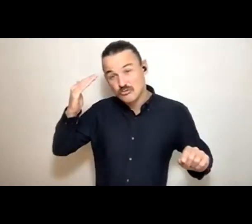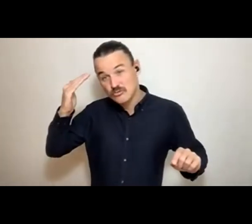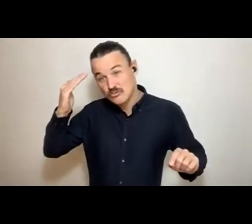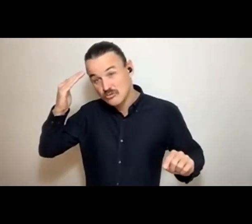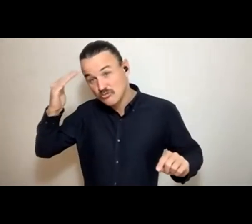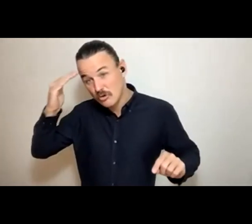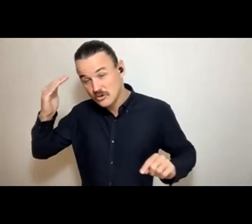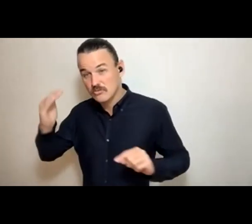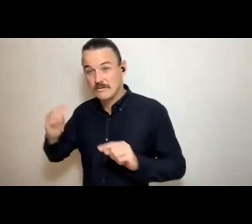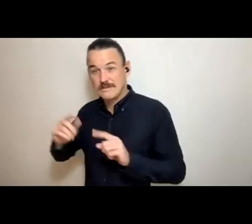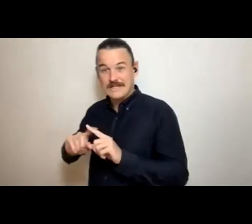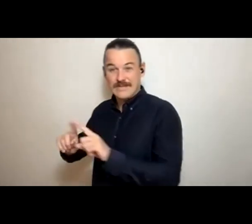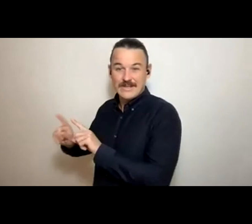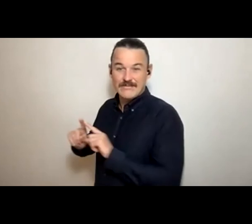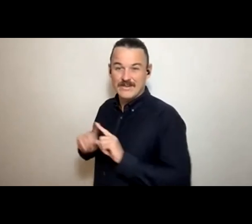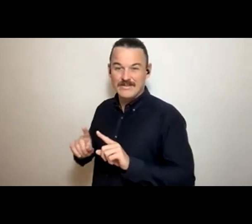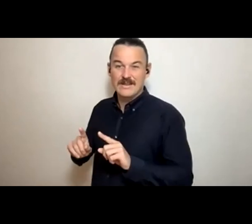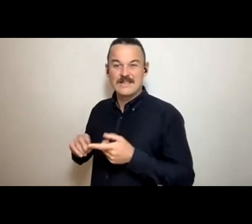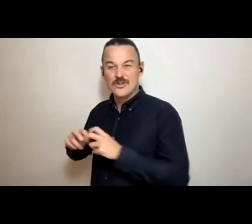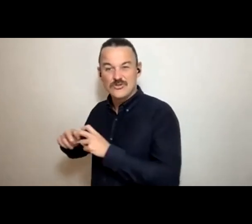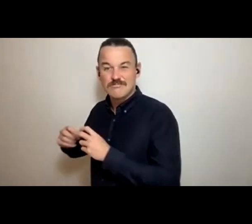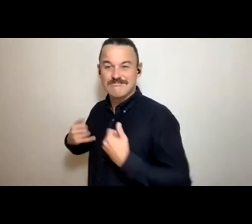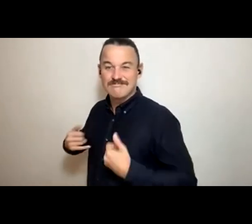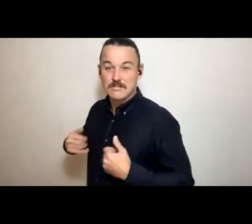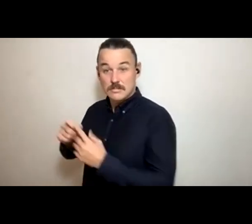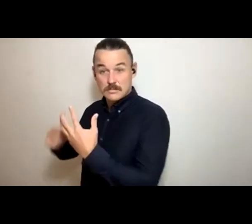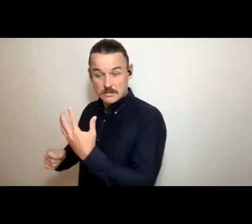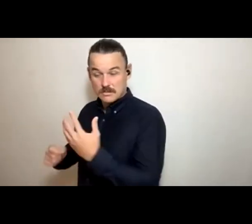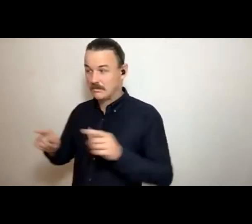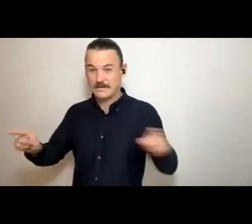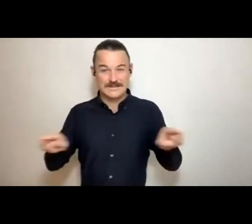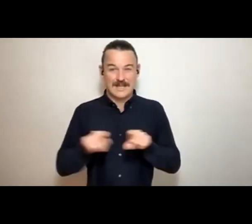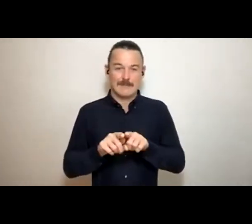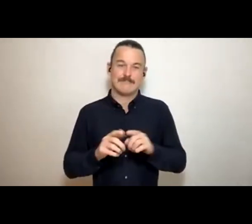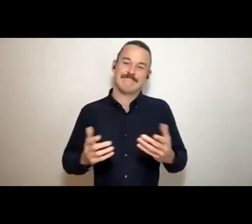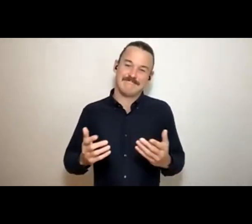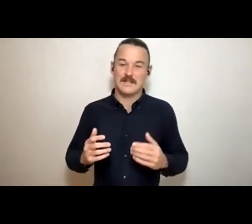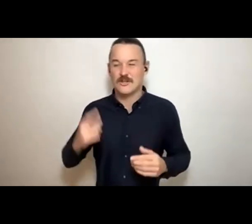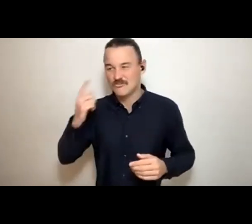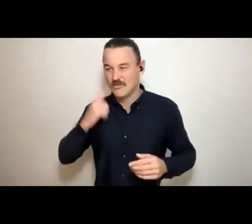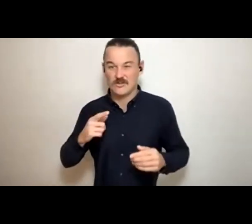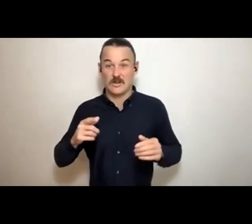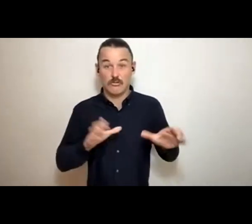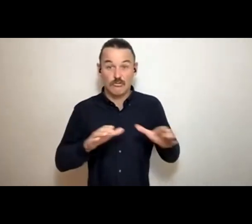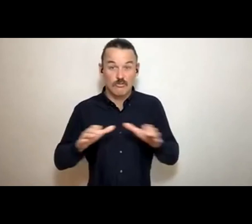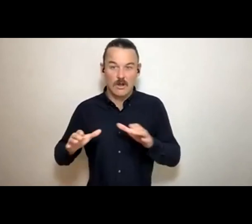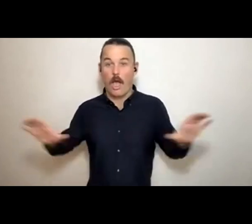we're going to be hived off into the, the non neurodiverse neuro, I mean, it's ridiculous. Um,